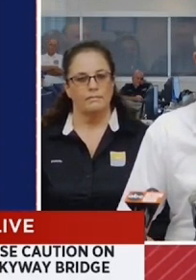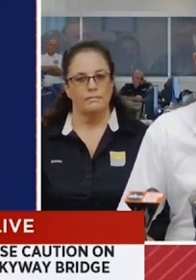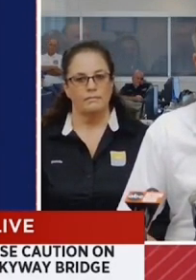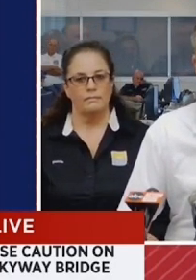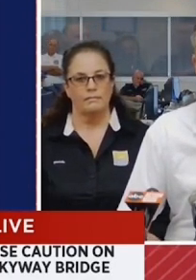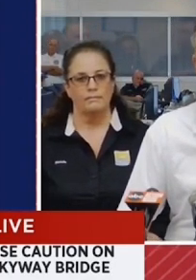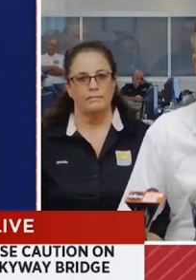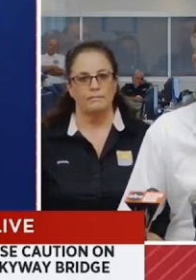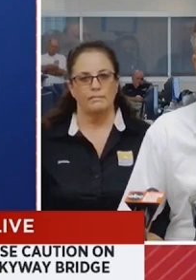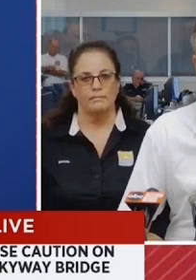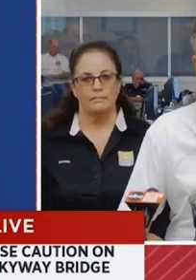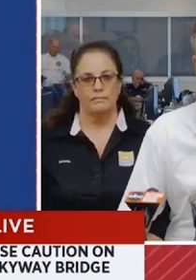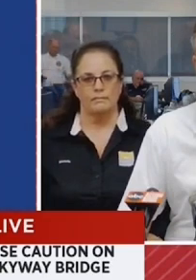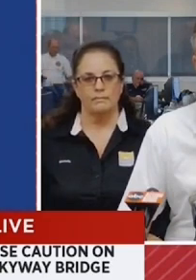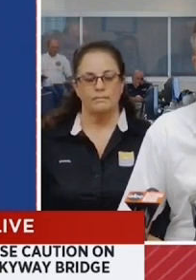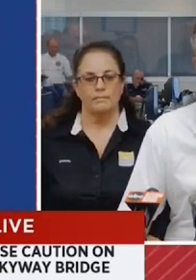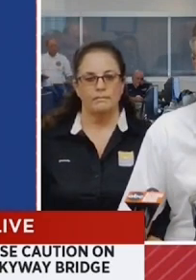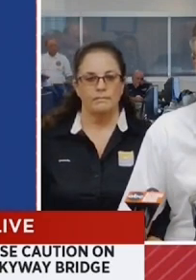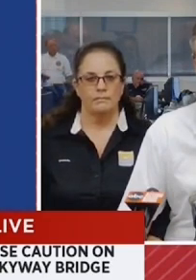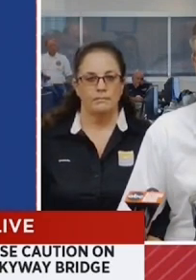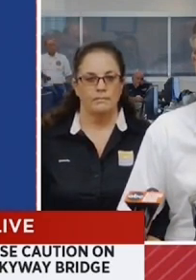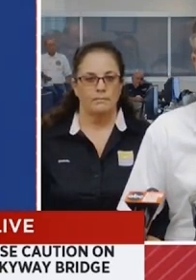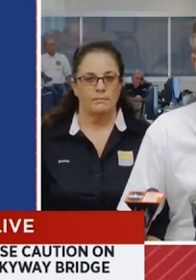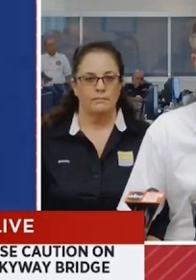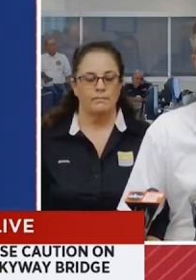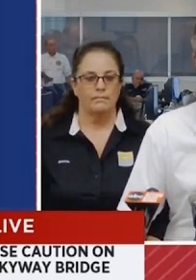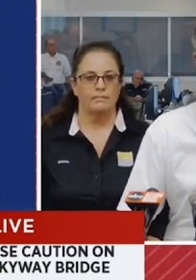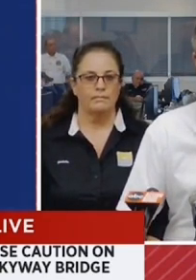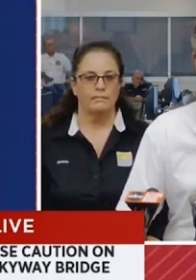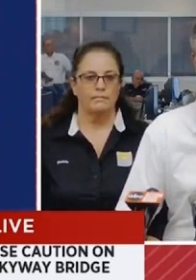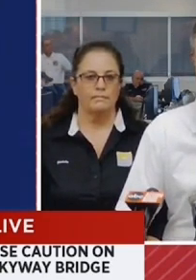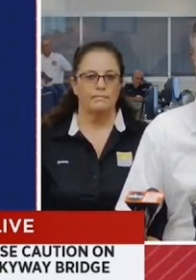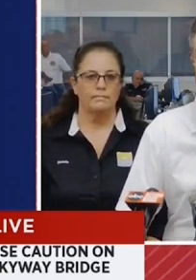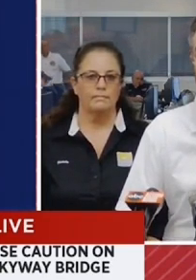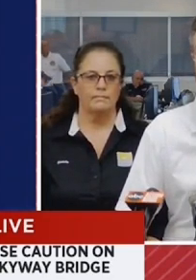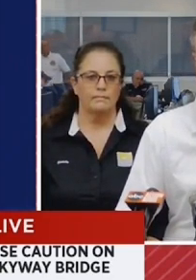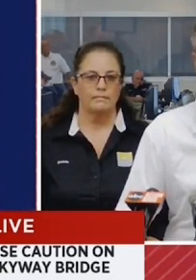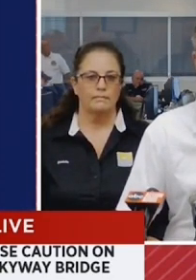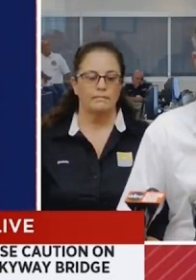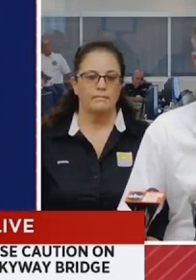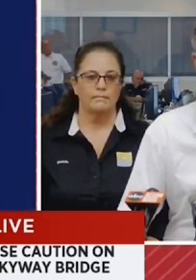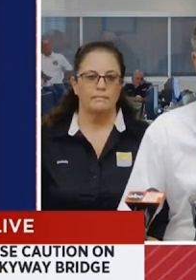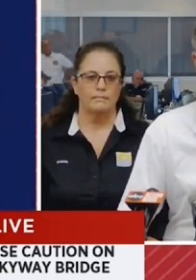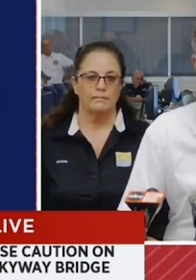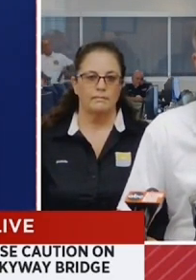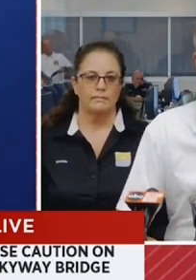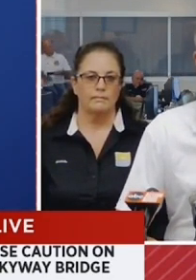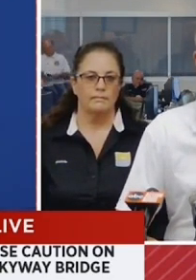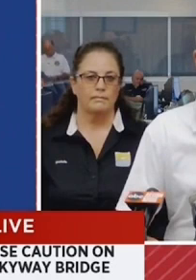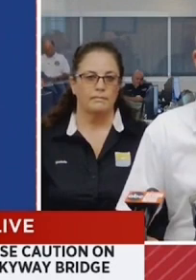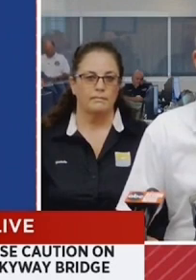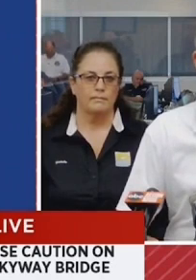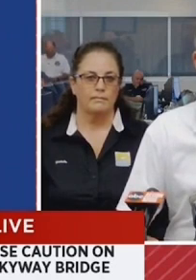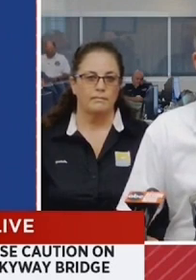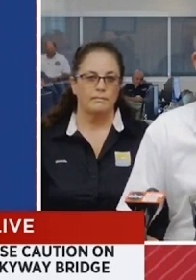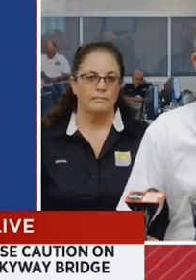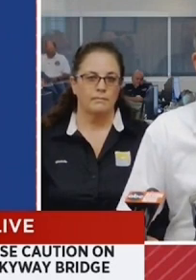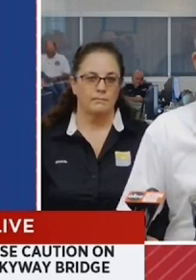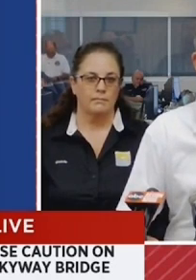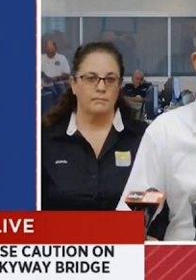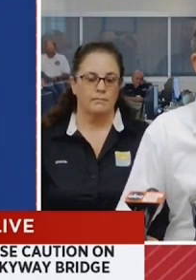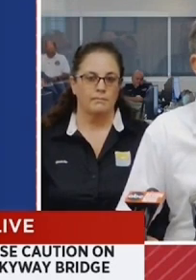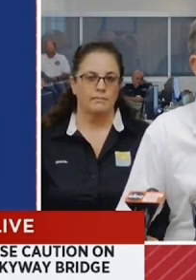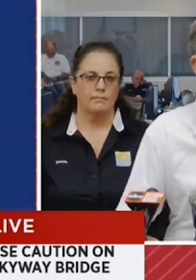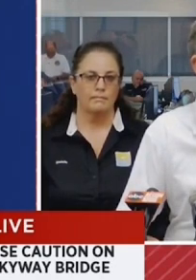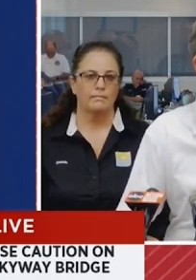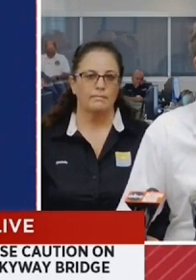at Linda Pedersen Park and the other one at Anderson Snow. I believe that they're open till 4 p.m. this afternoon or until they run out of supplies. They